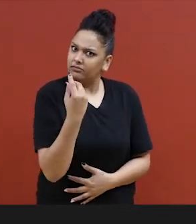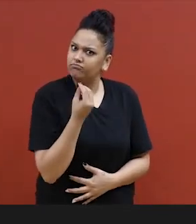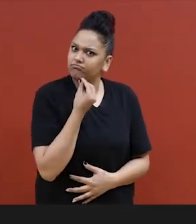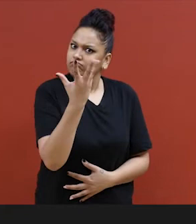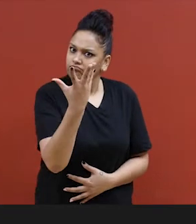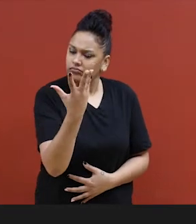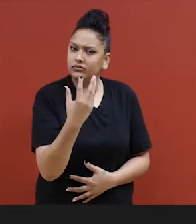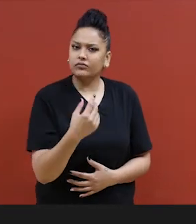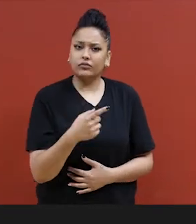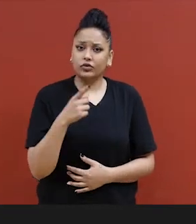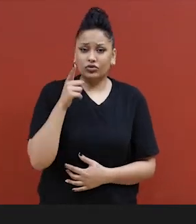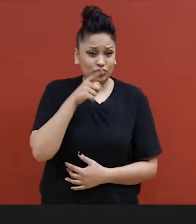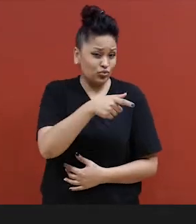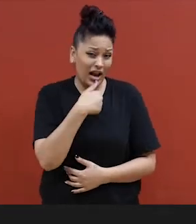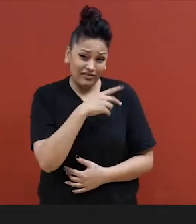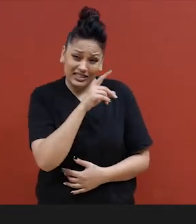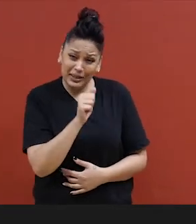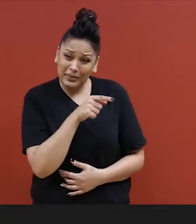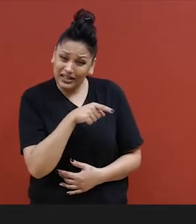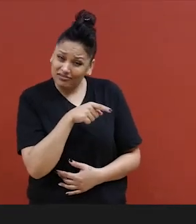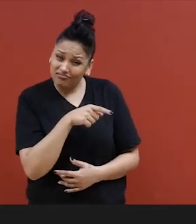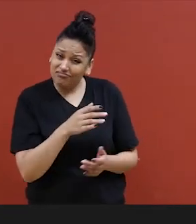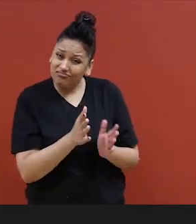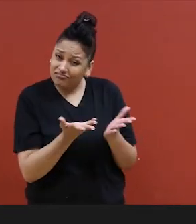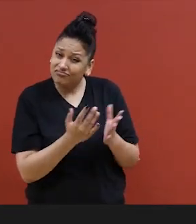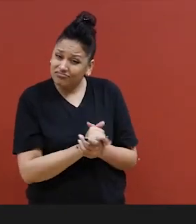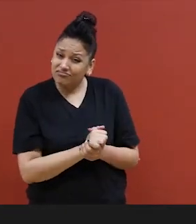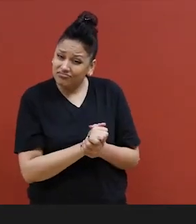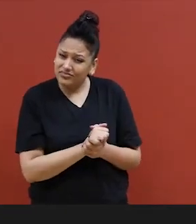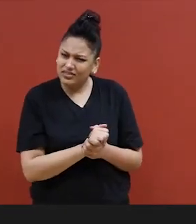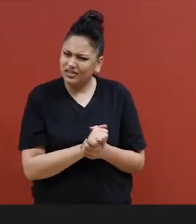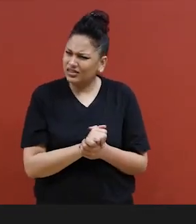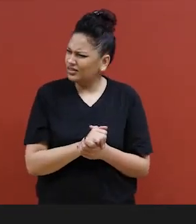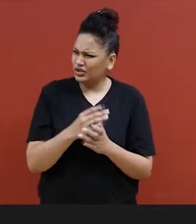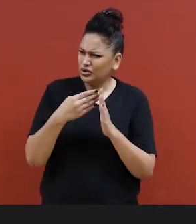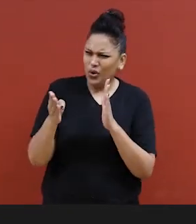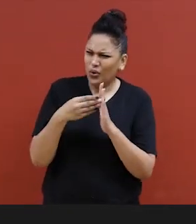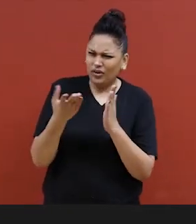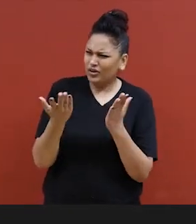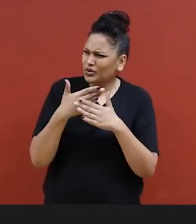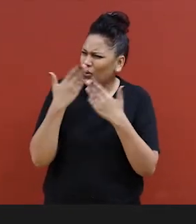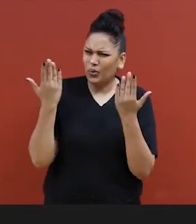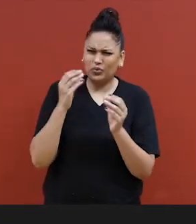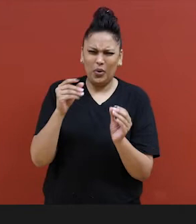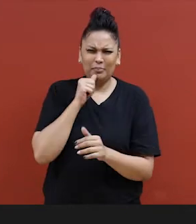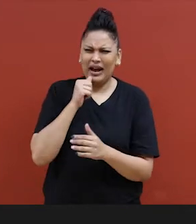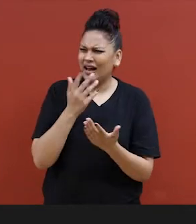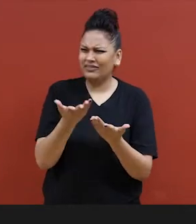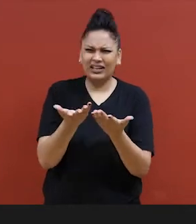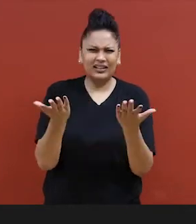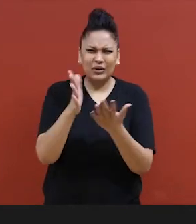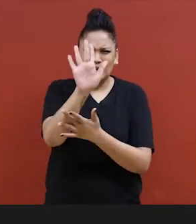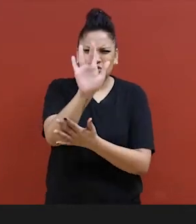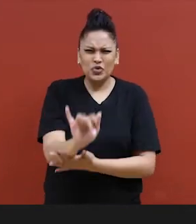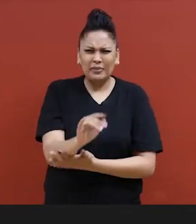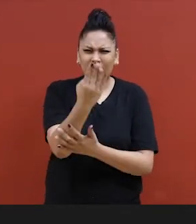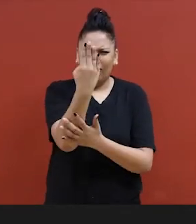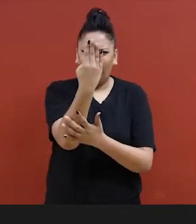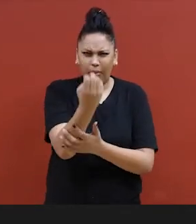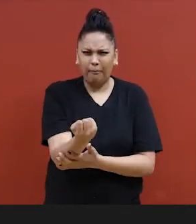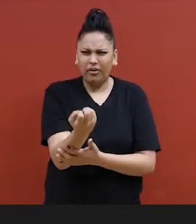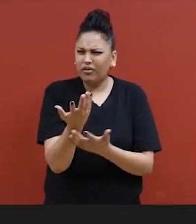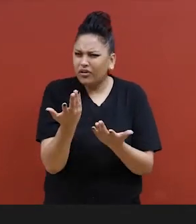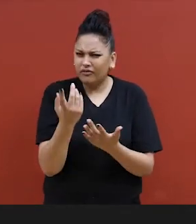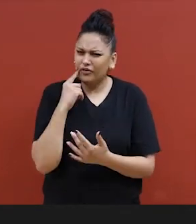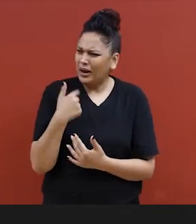access you. I said, so you're not giving me a door so I could actually have privacy when I need to close